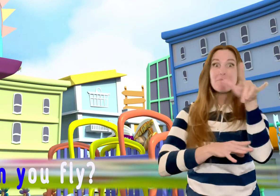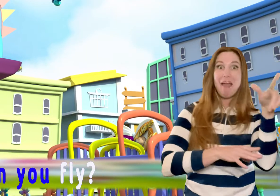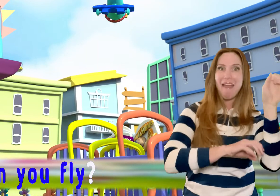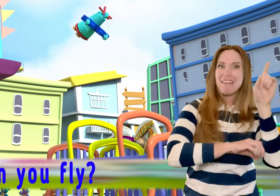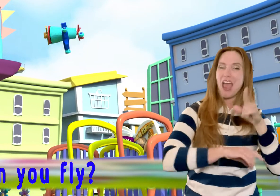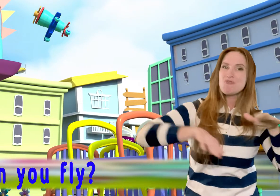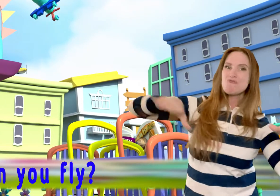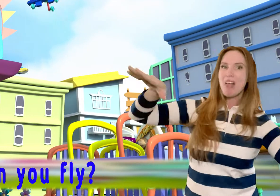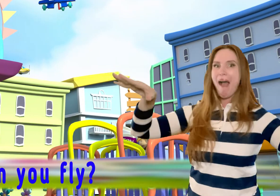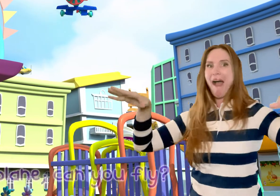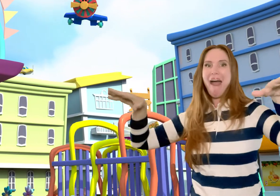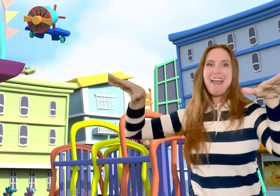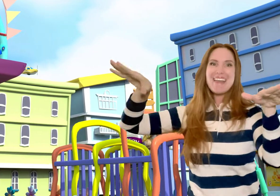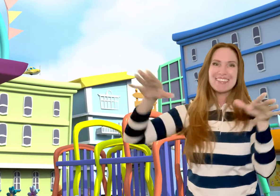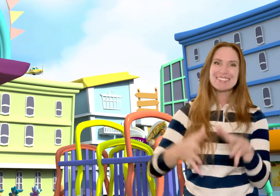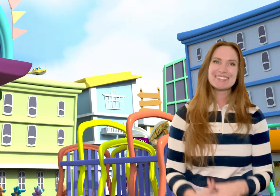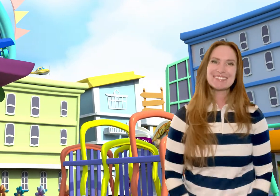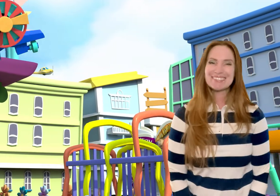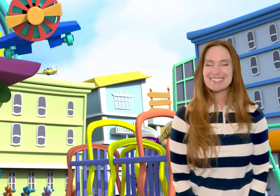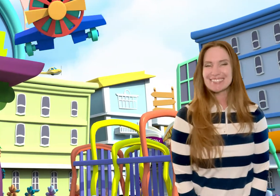Plane, plane, can you fly?